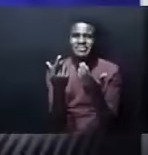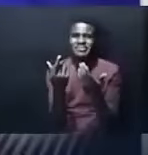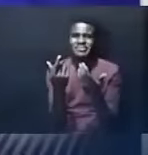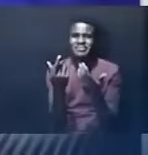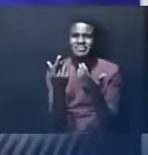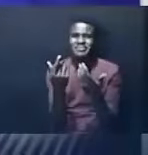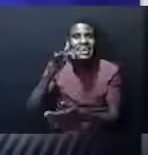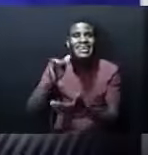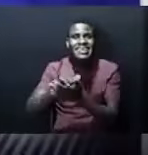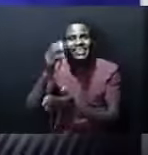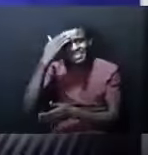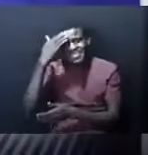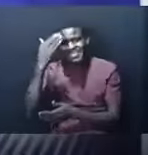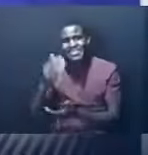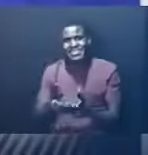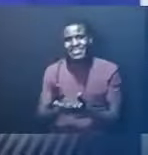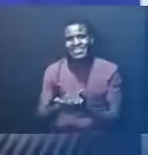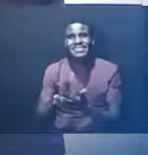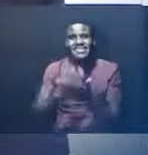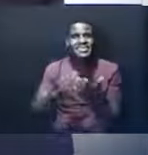A certain woman that I knew.